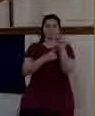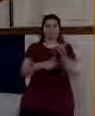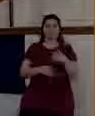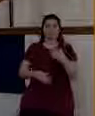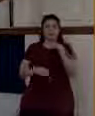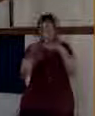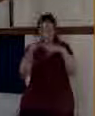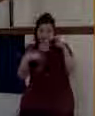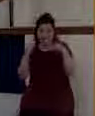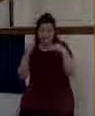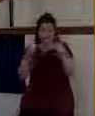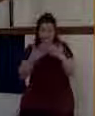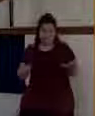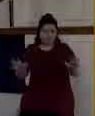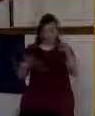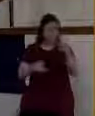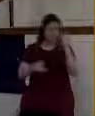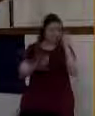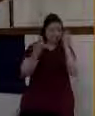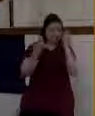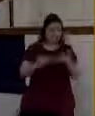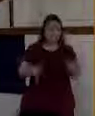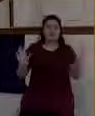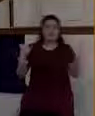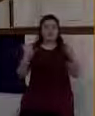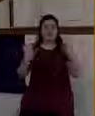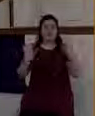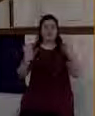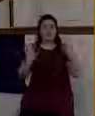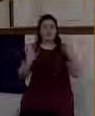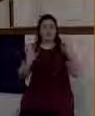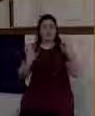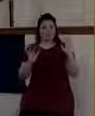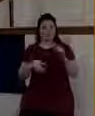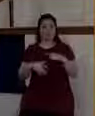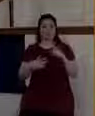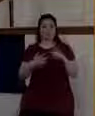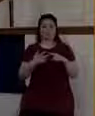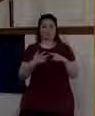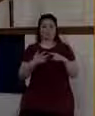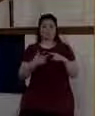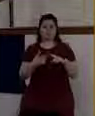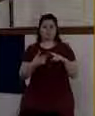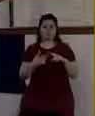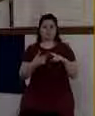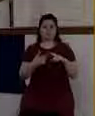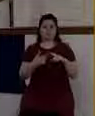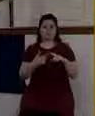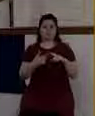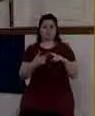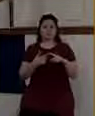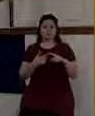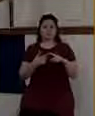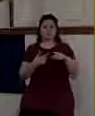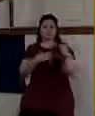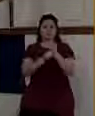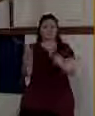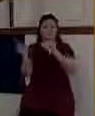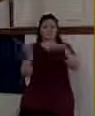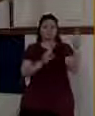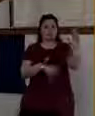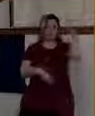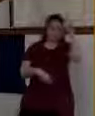bread and after he had drunk that he saddled for him the ass, to wit, for the prophet whom he had brought back. And when he was